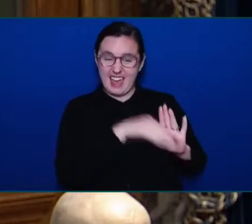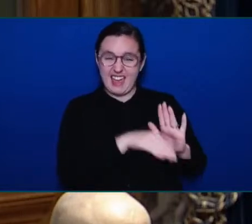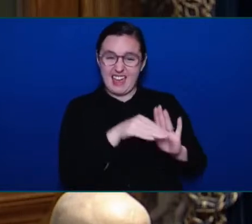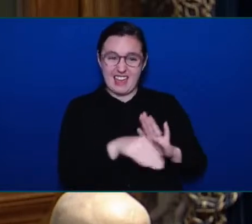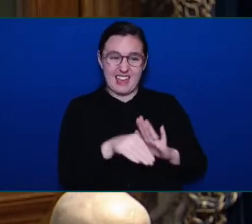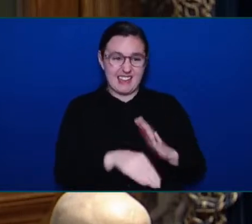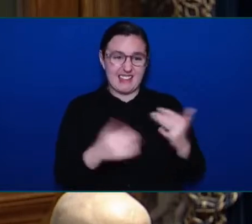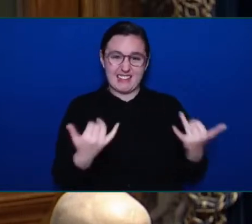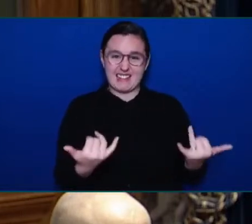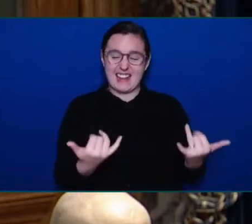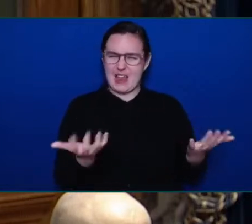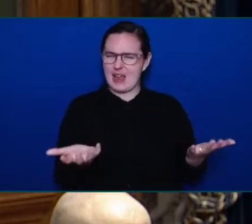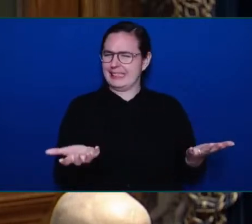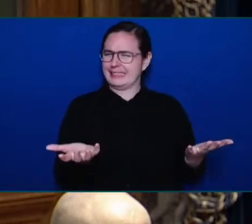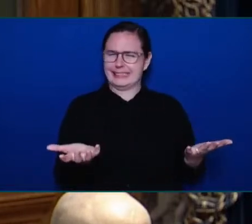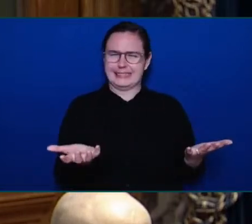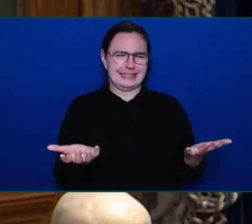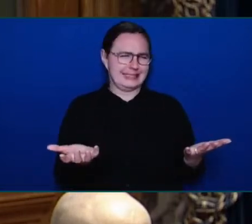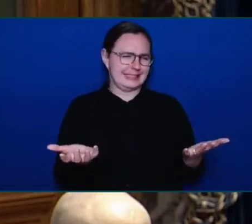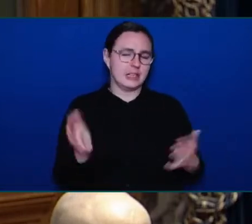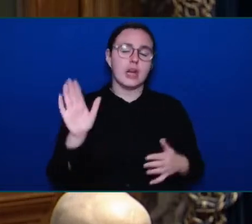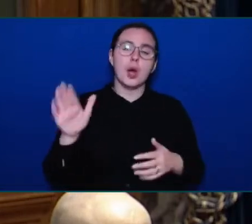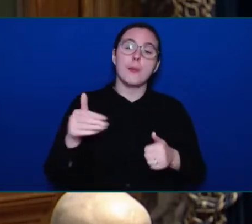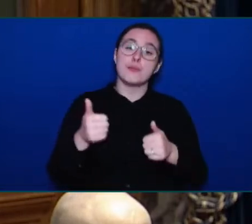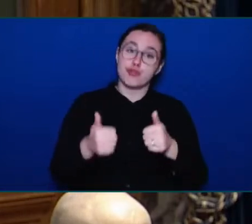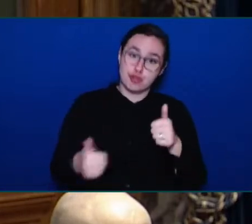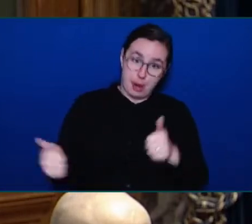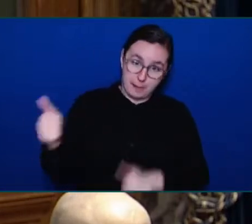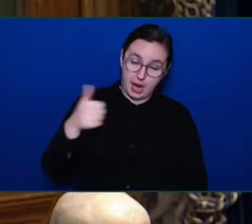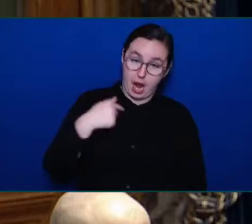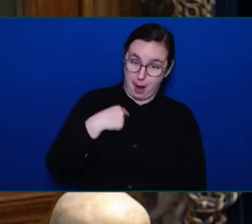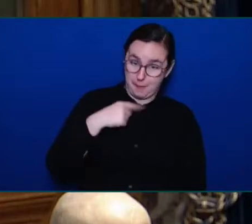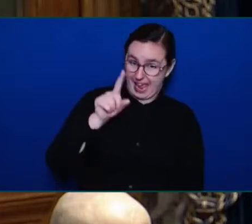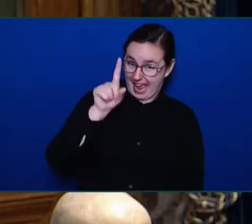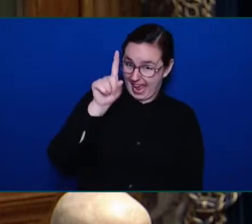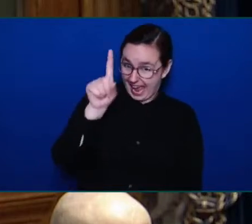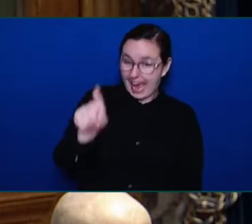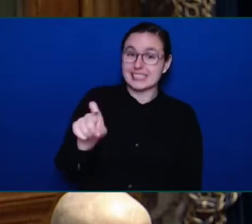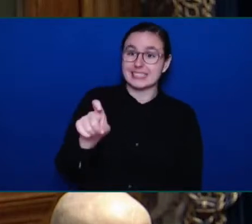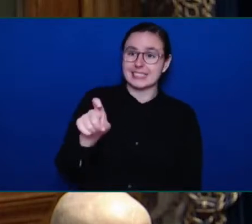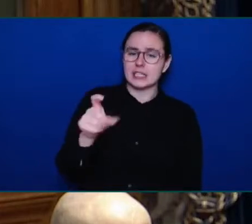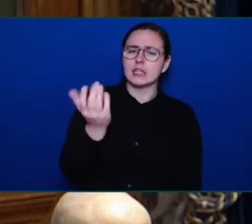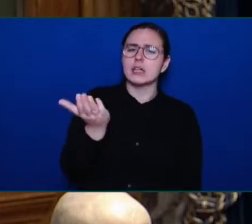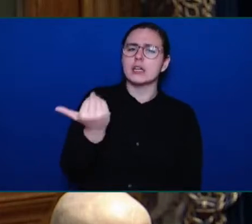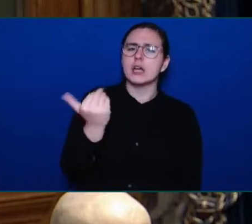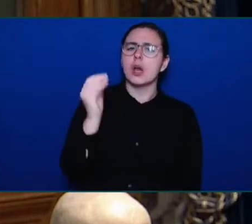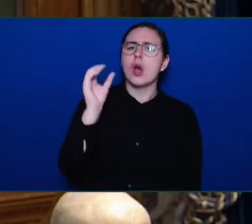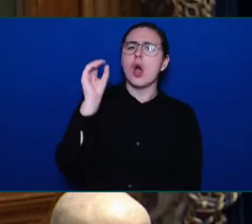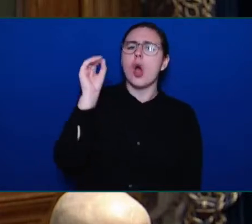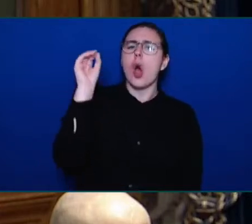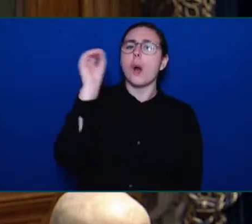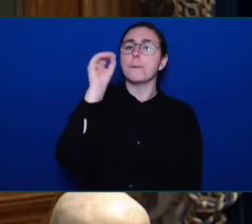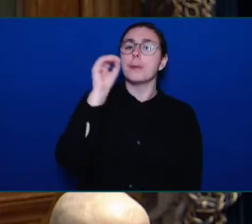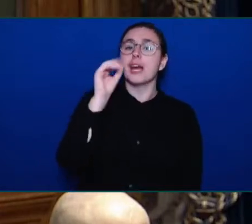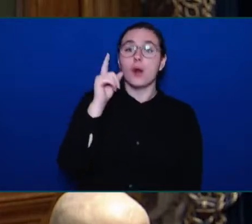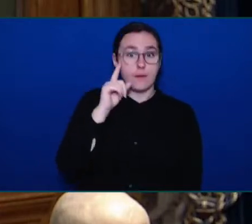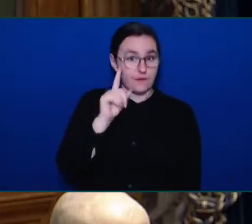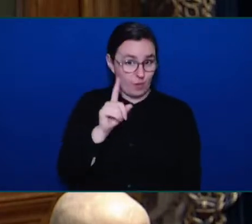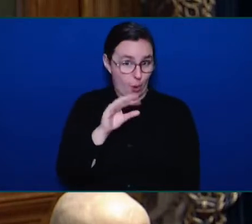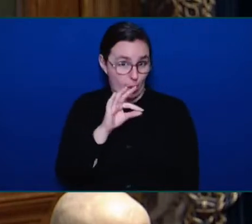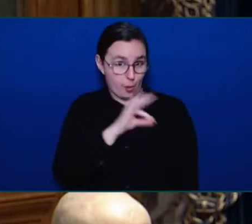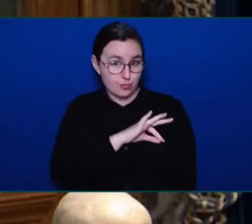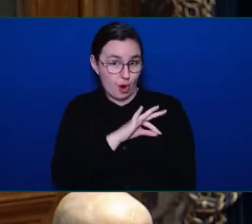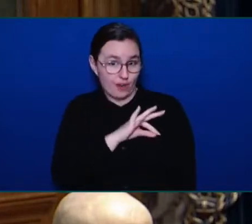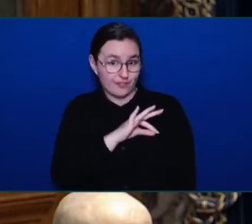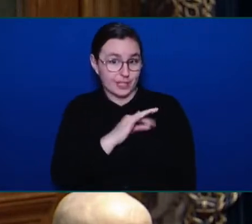position on for-profit, two-tiered healthcare in British Columbia, and whether that is the future that he